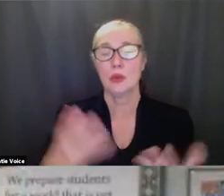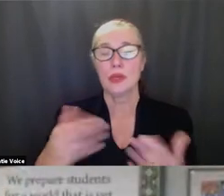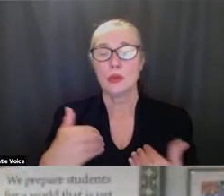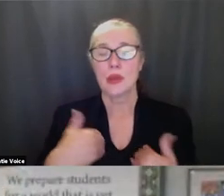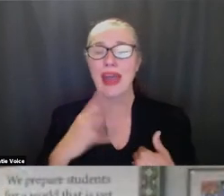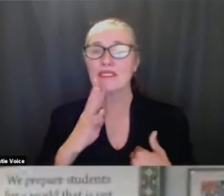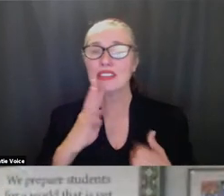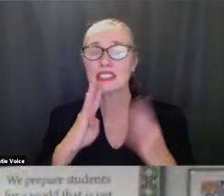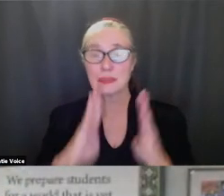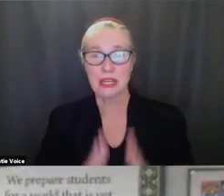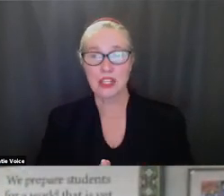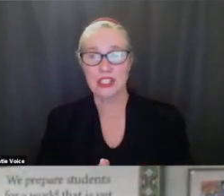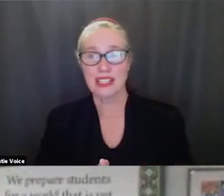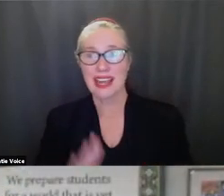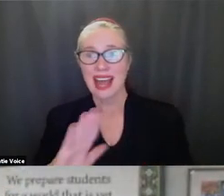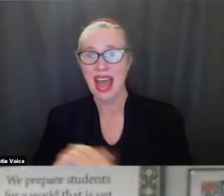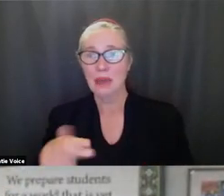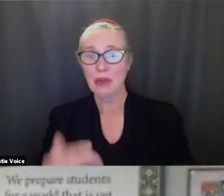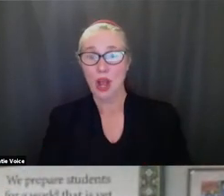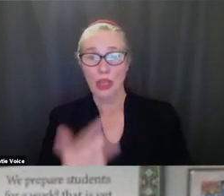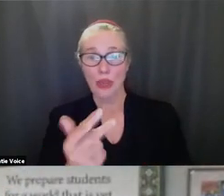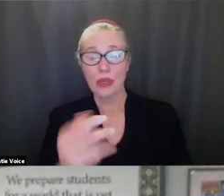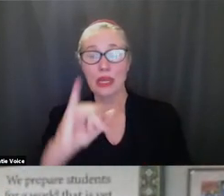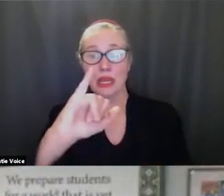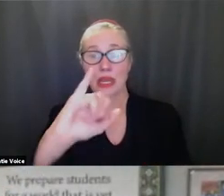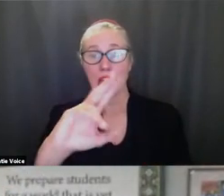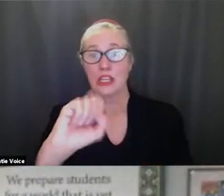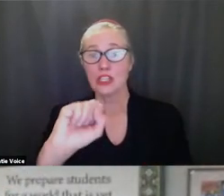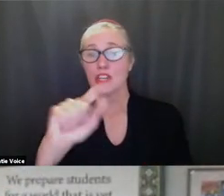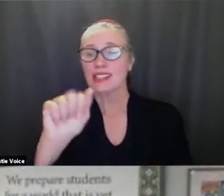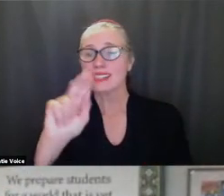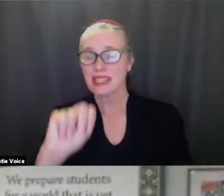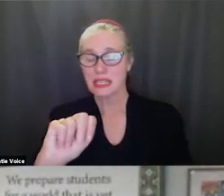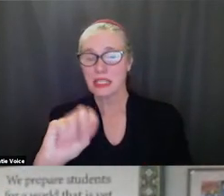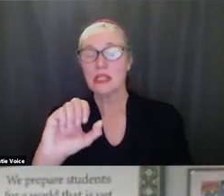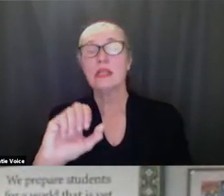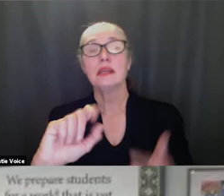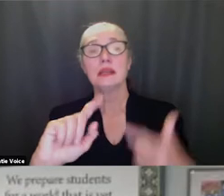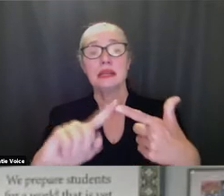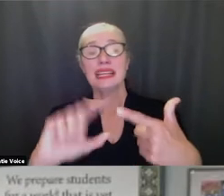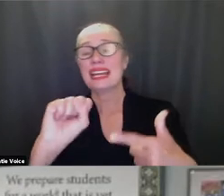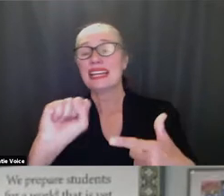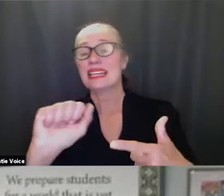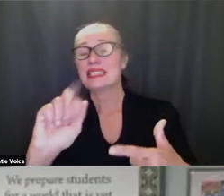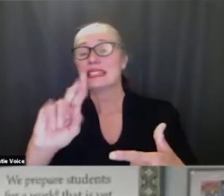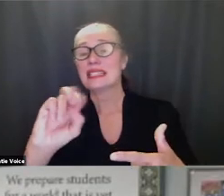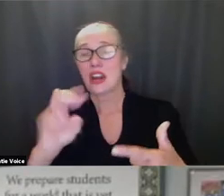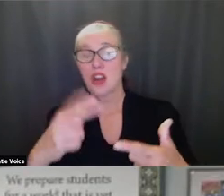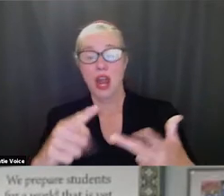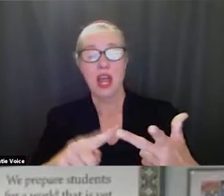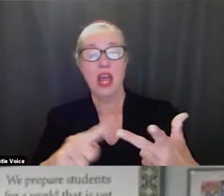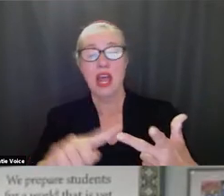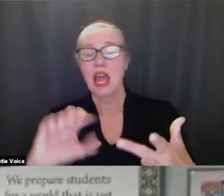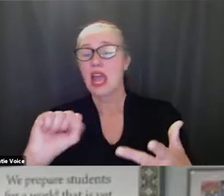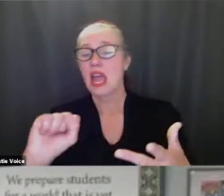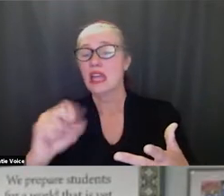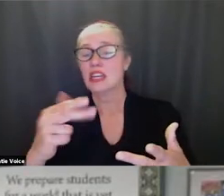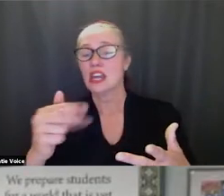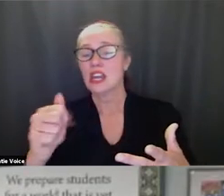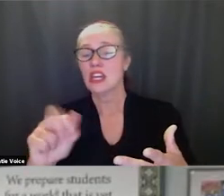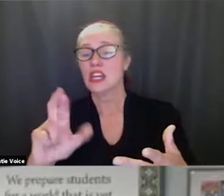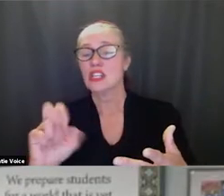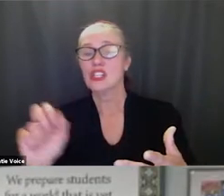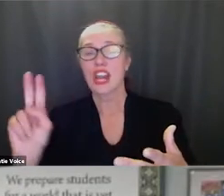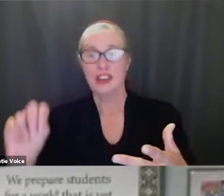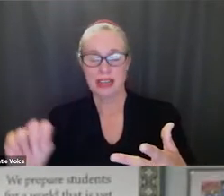i will call on thuri justin shores sarah and sharon jetkot jakotka